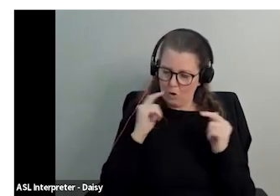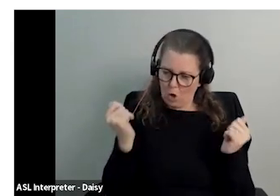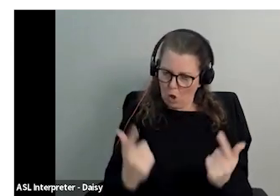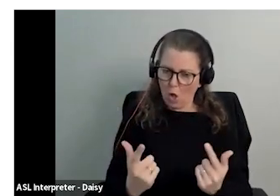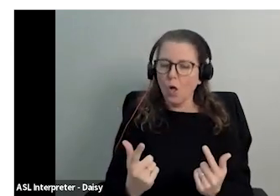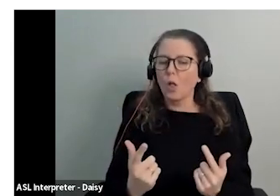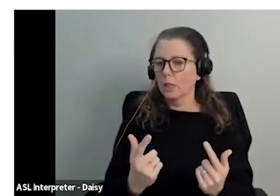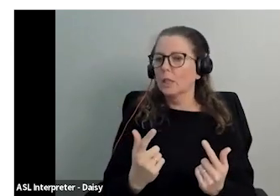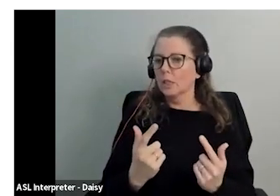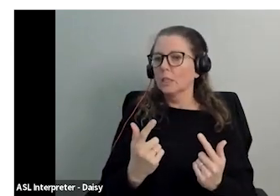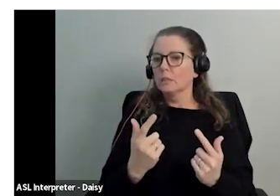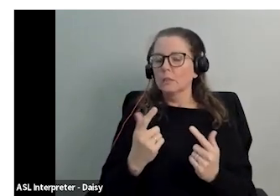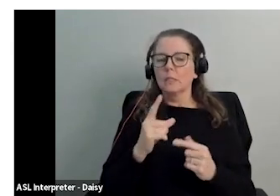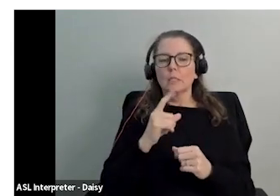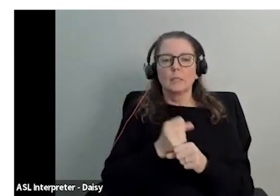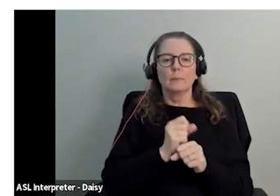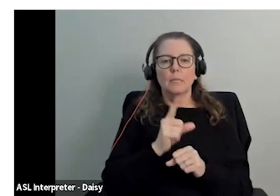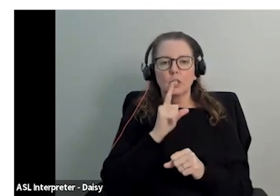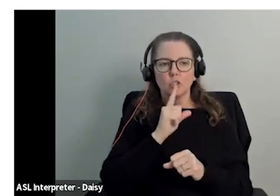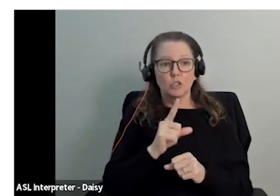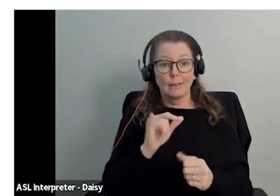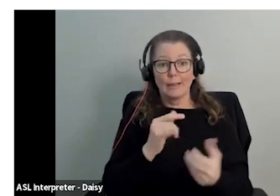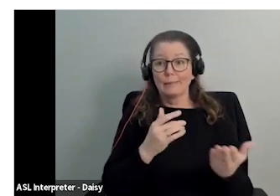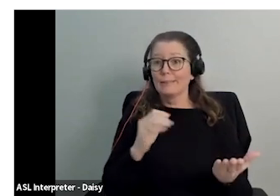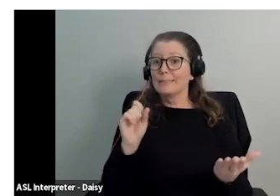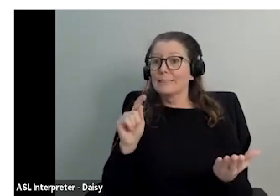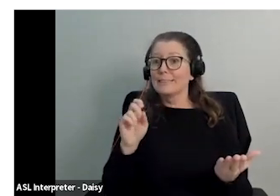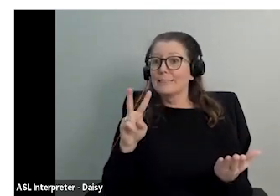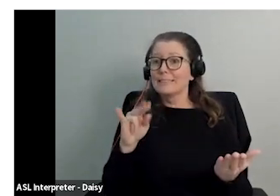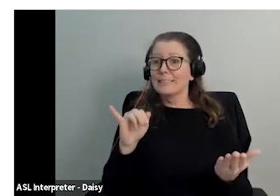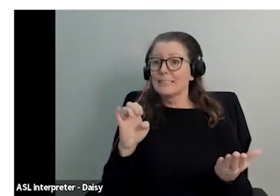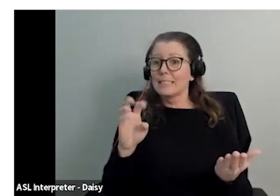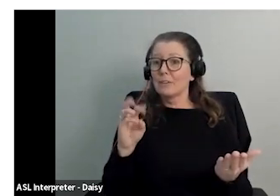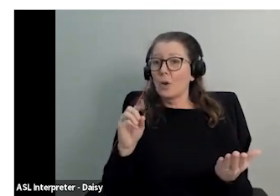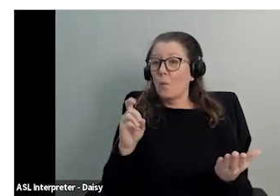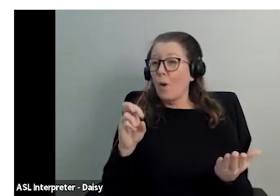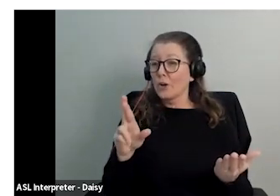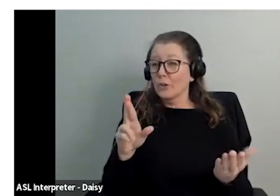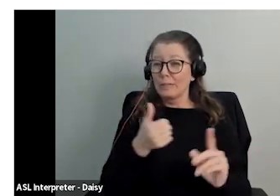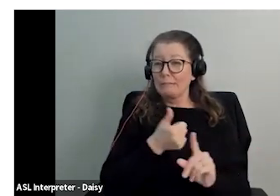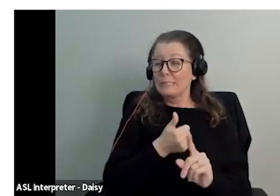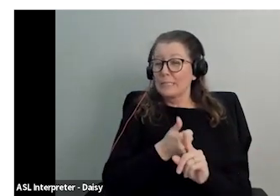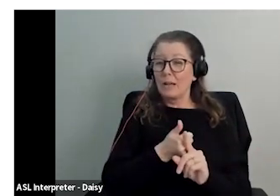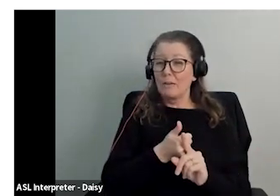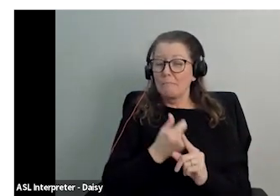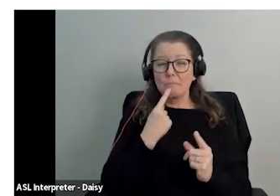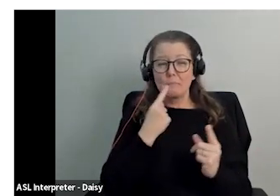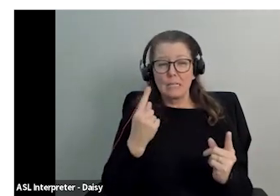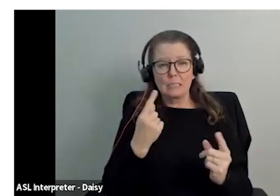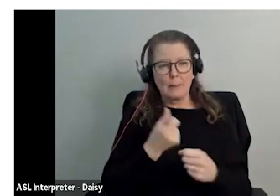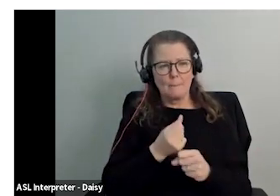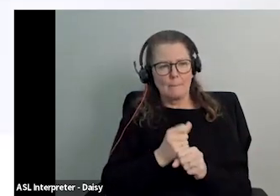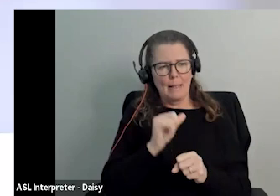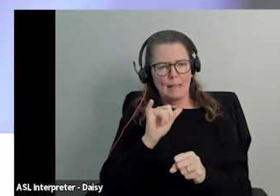And really being able to draw on icons such as Stevie Wonder, being able to make the case to your business